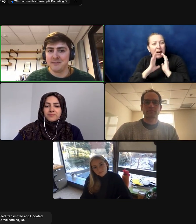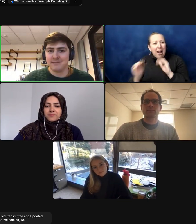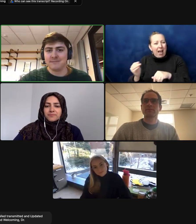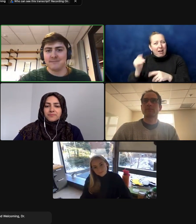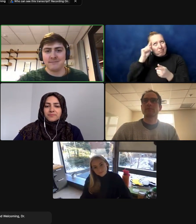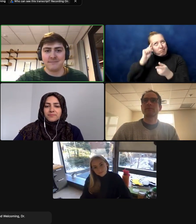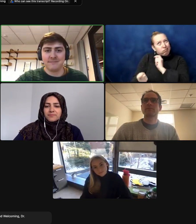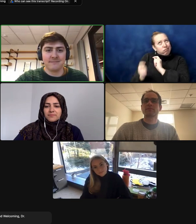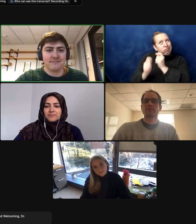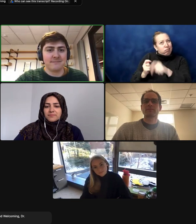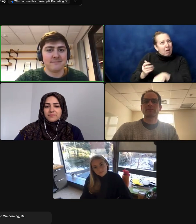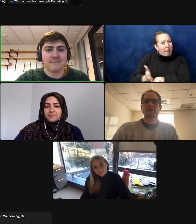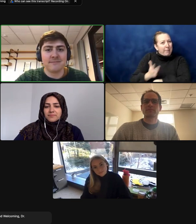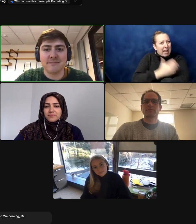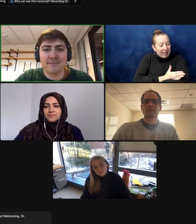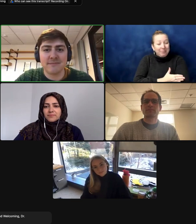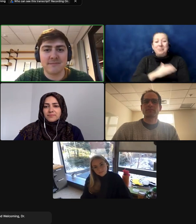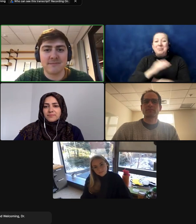Zadbood.